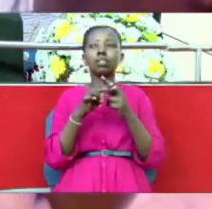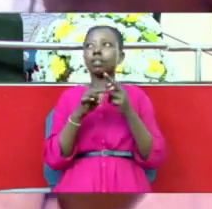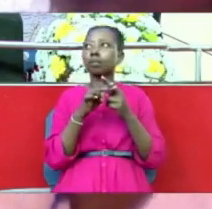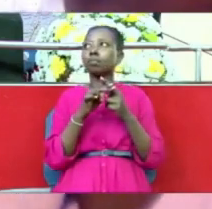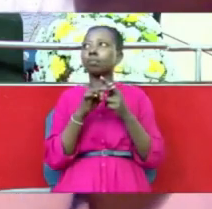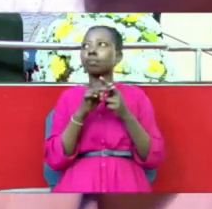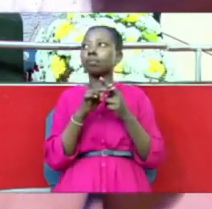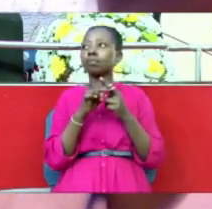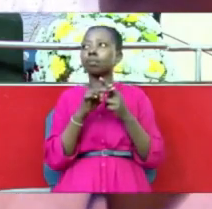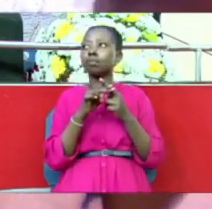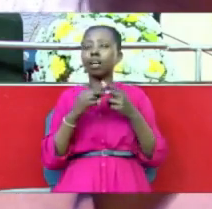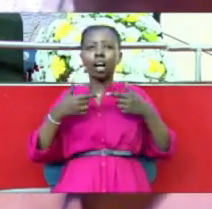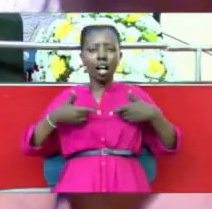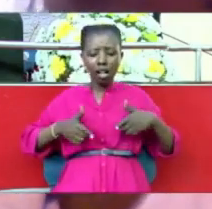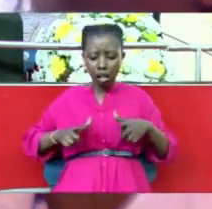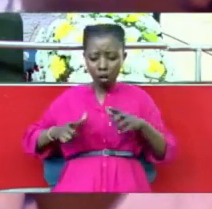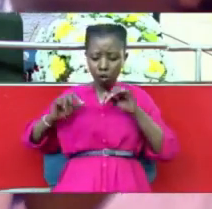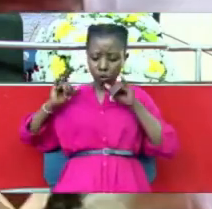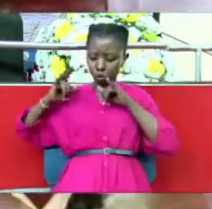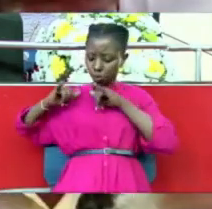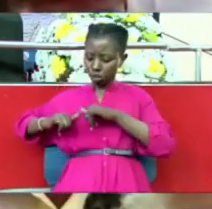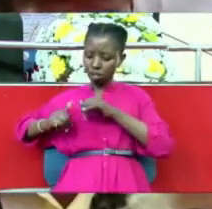In Jesus' name. Let it soak in your spirit.